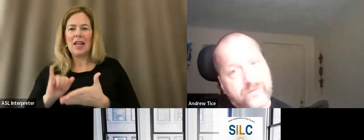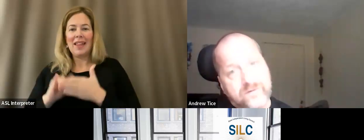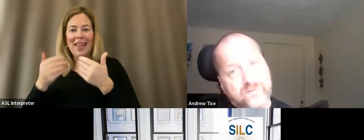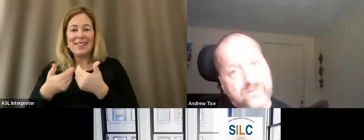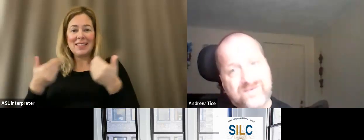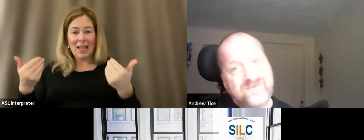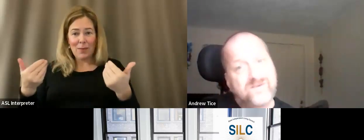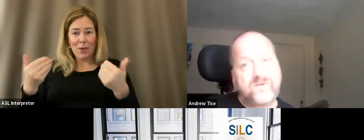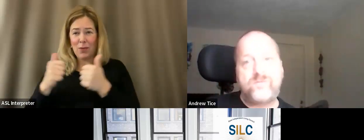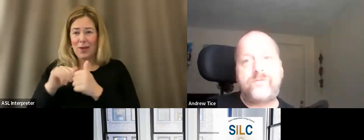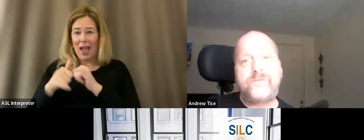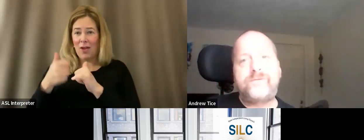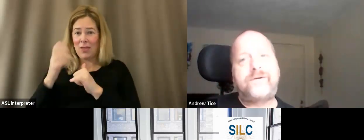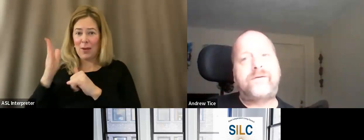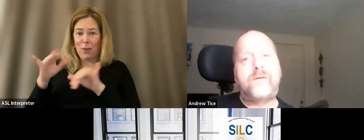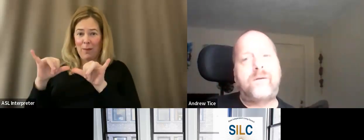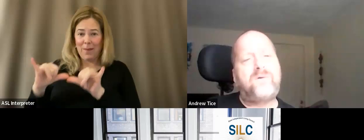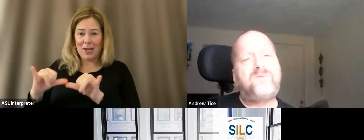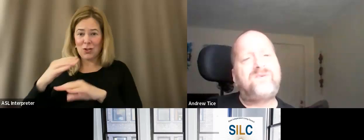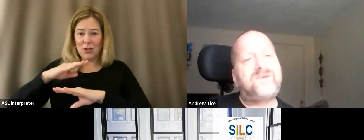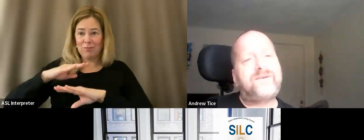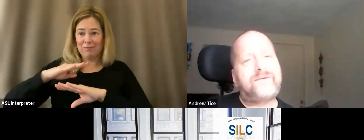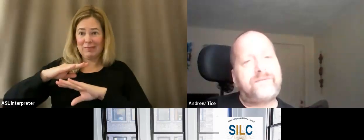satisfaction with the services that they are providing.